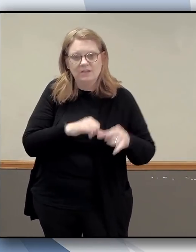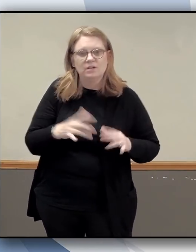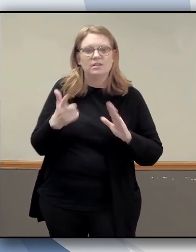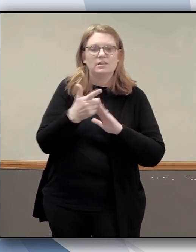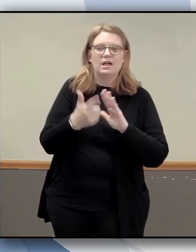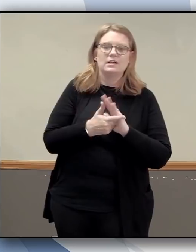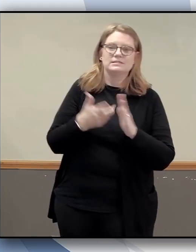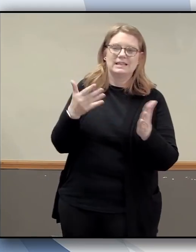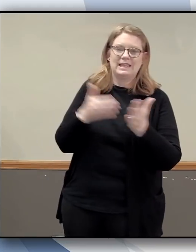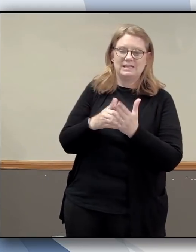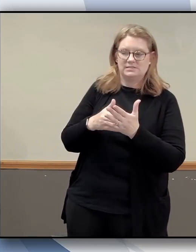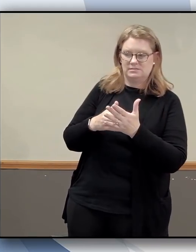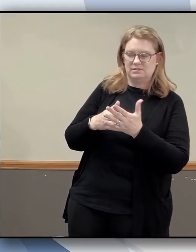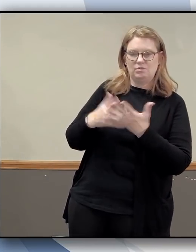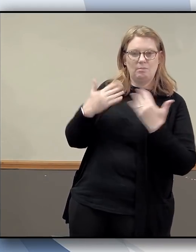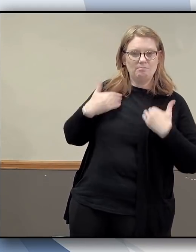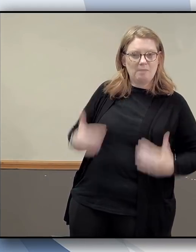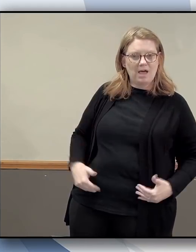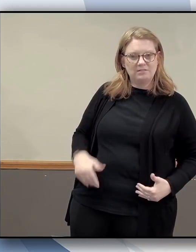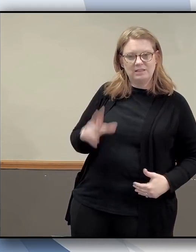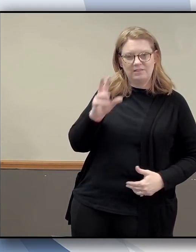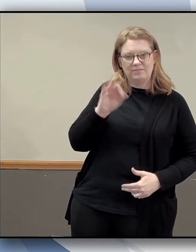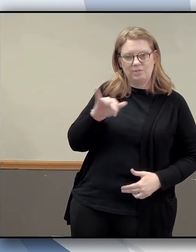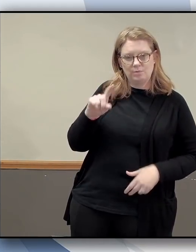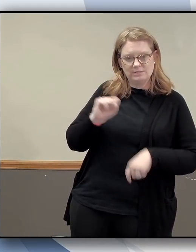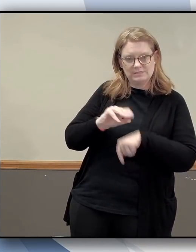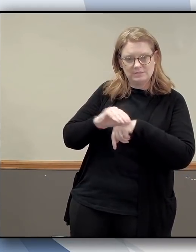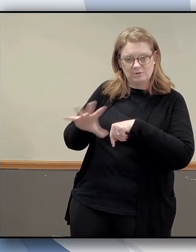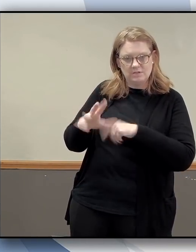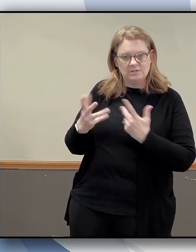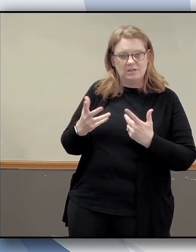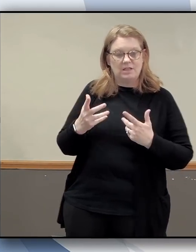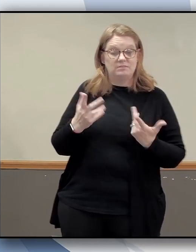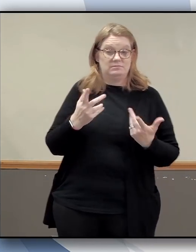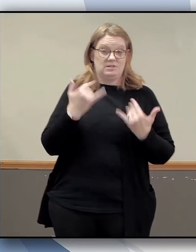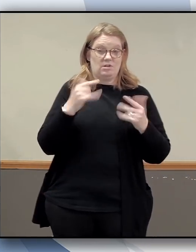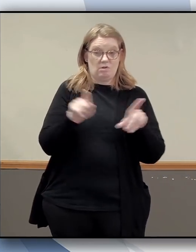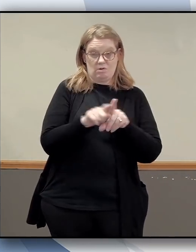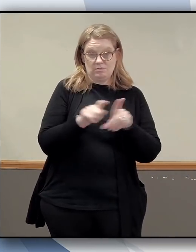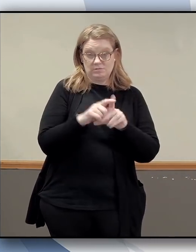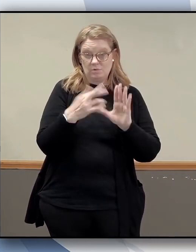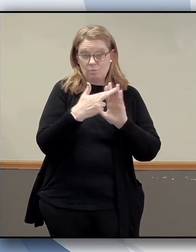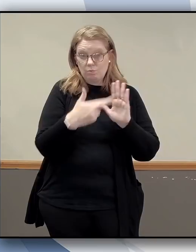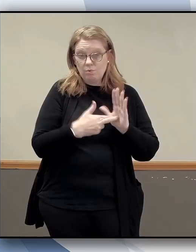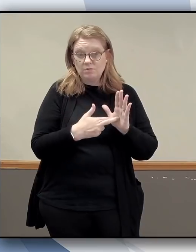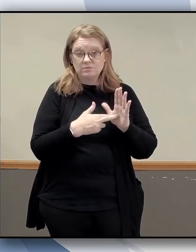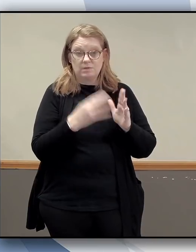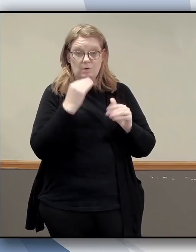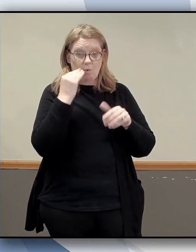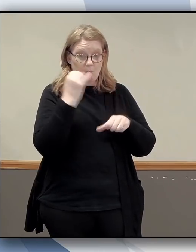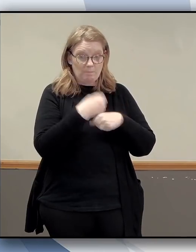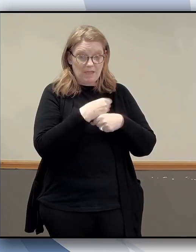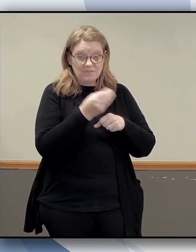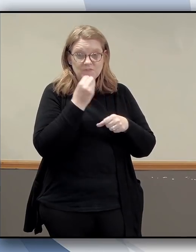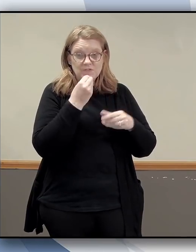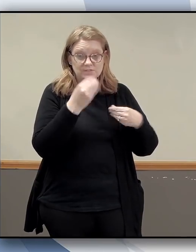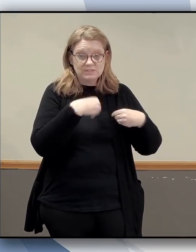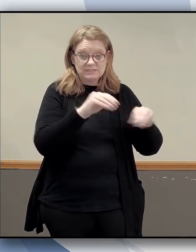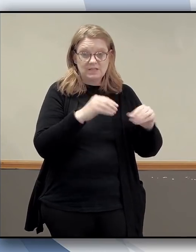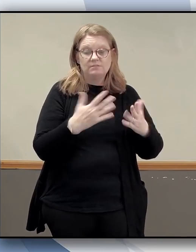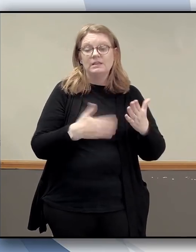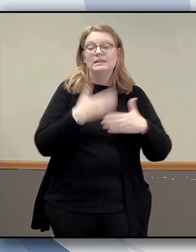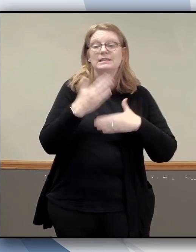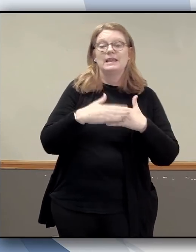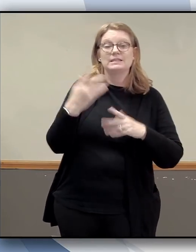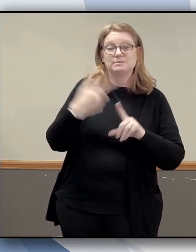of bodily fluids, and as of this year, rules related to what homemade foods are authorized for sale. Next month, deer hunters in North Dakota